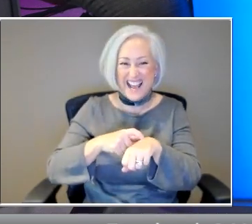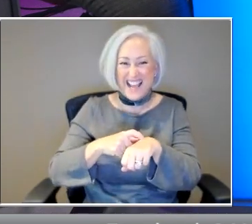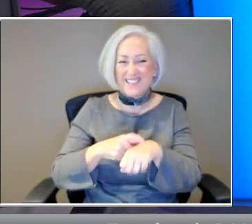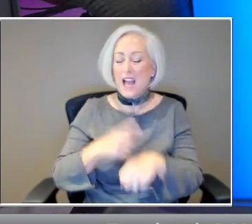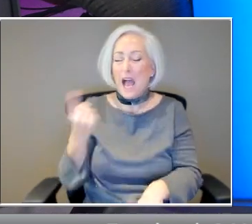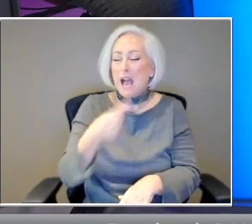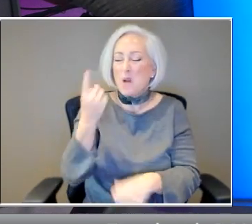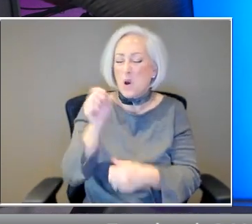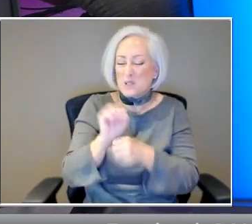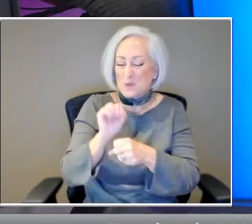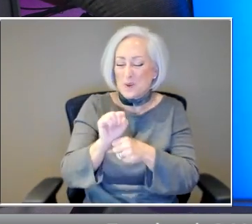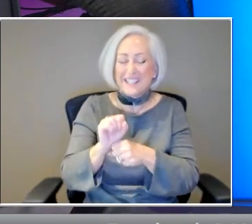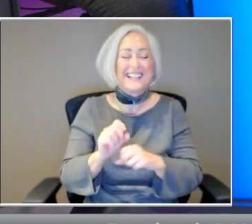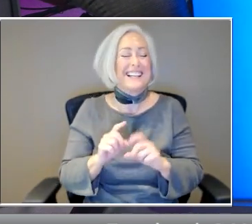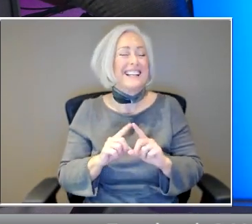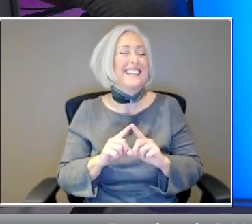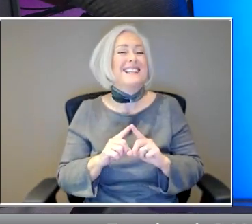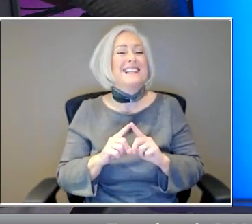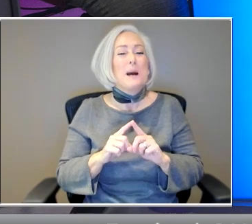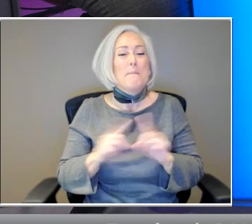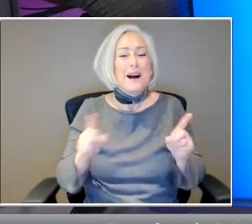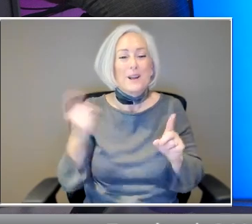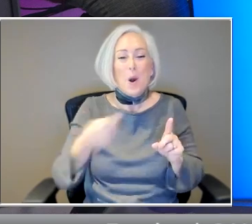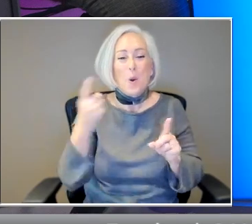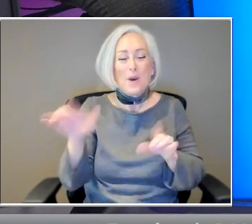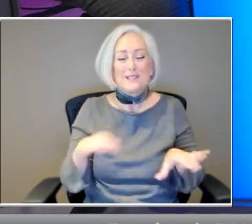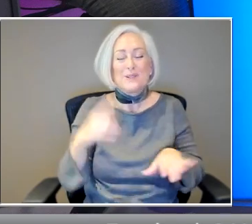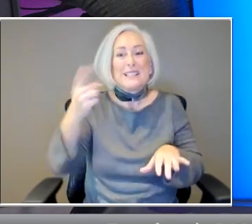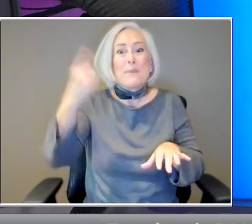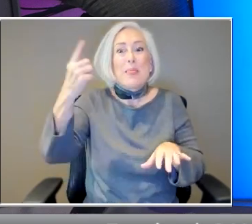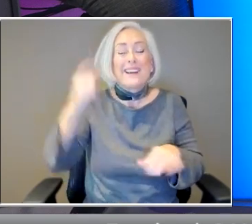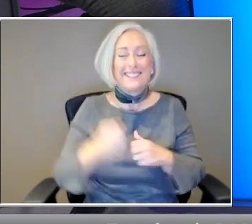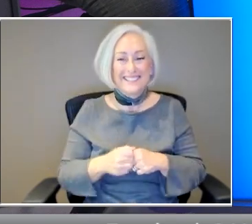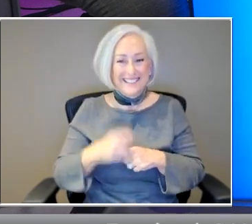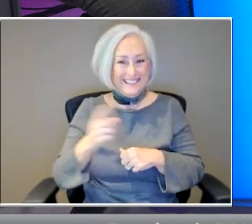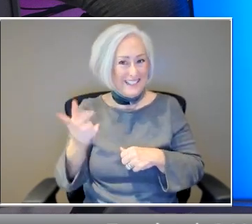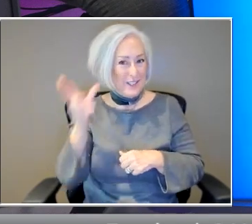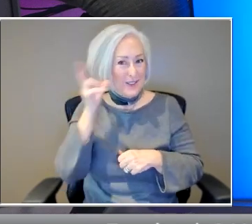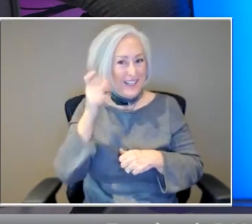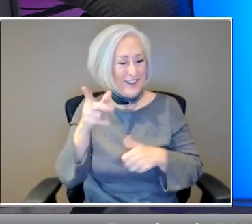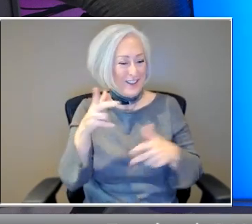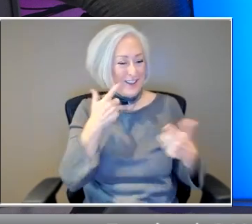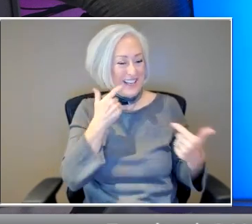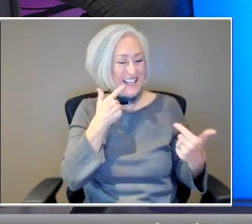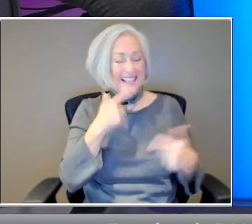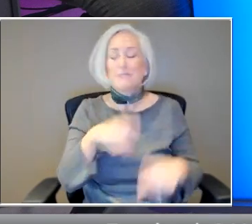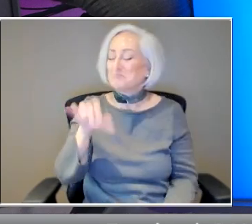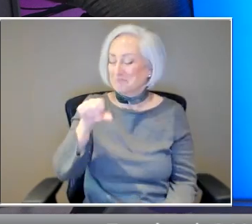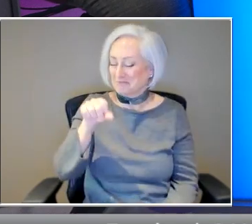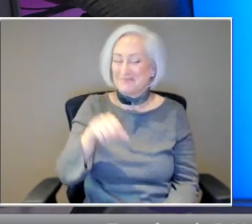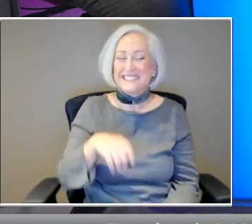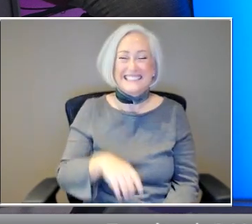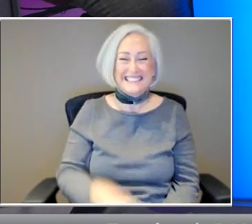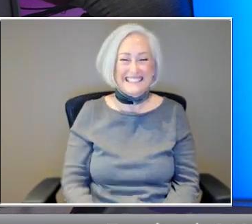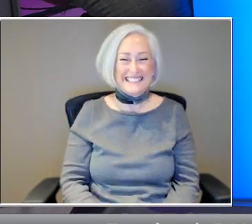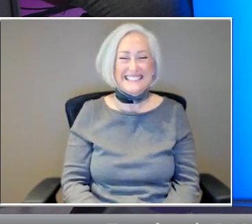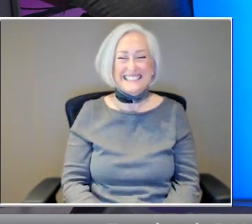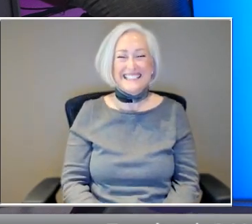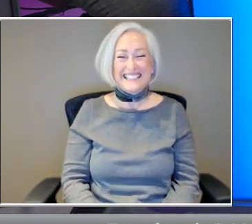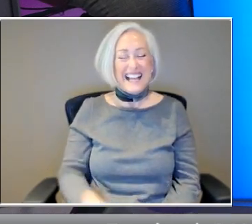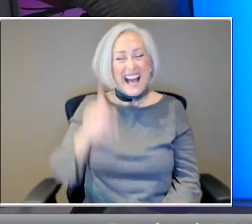No, but I was always doing something. Yeah. Did you get to hear her giggle right off the Oh, yeah. bat? Yep. I think you were